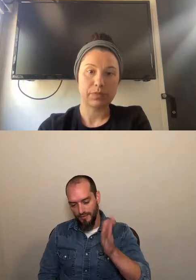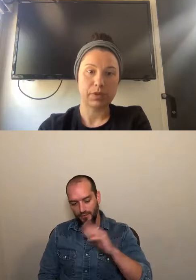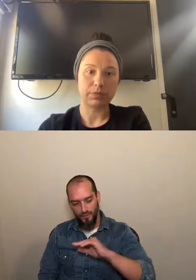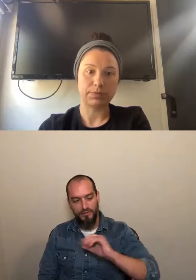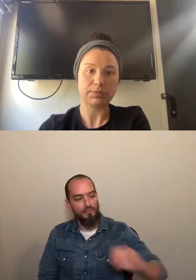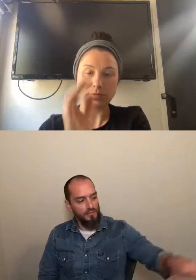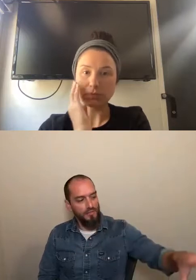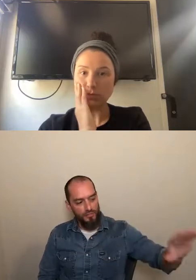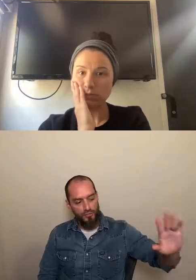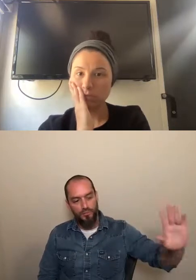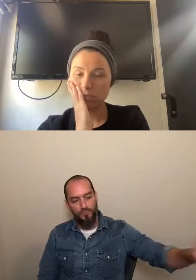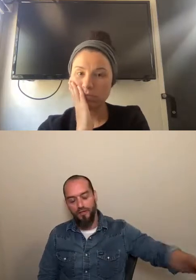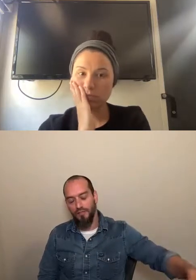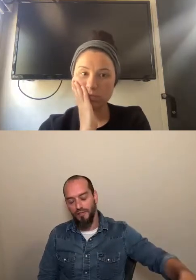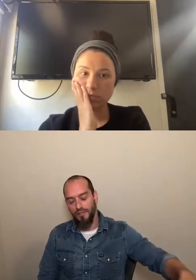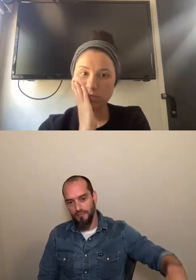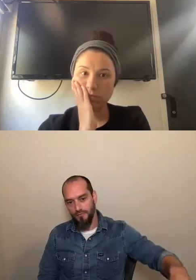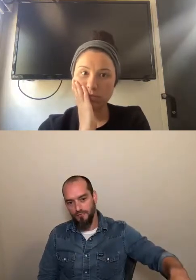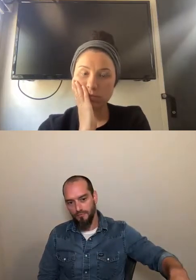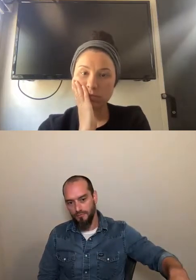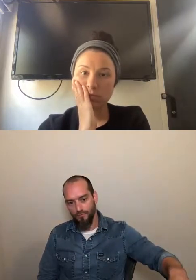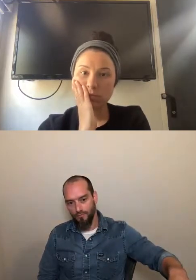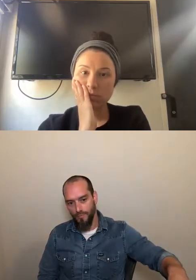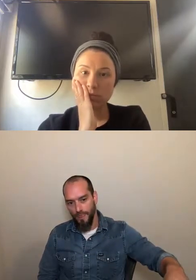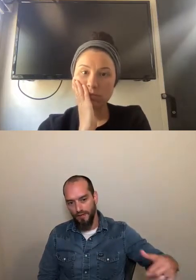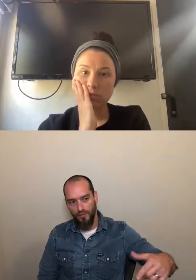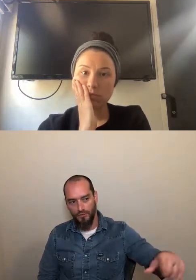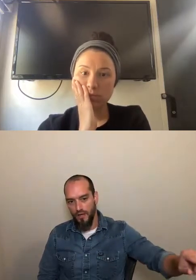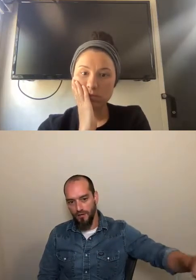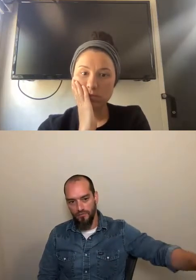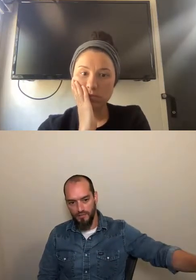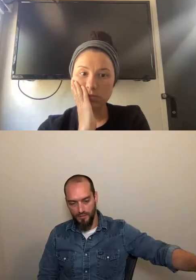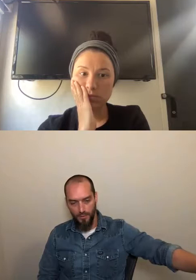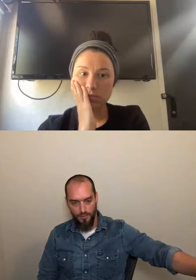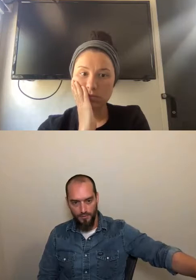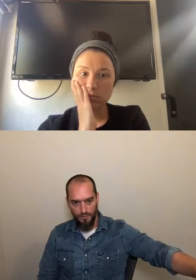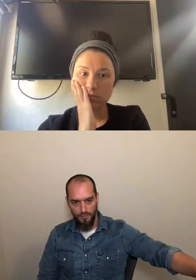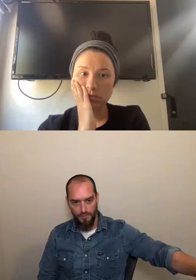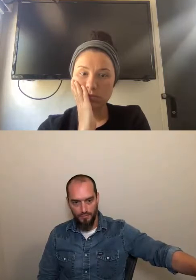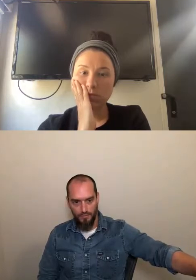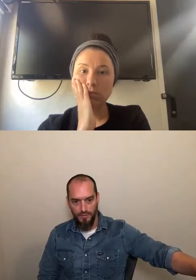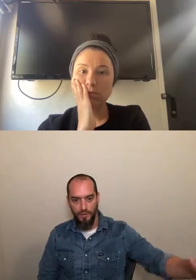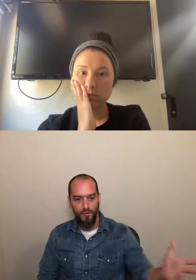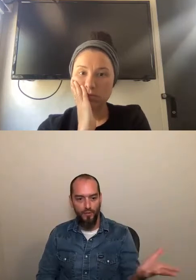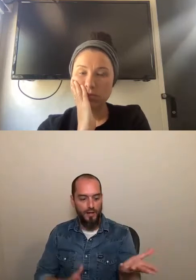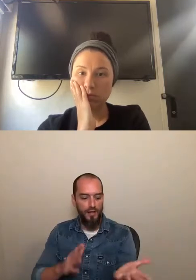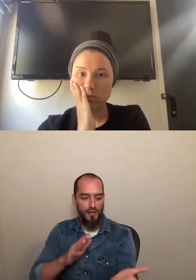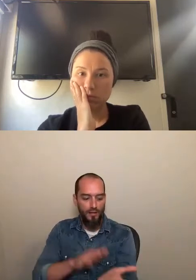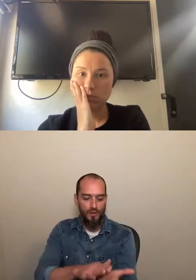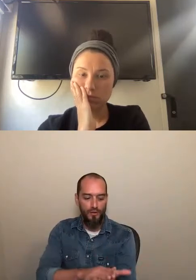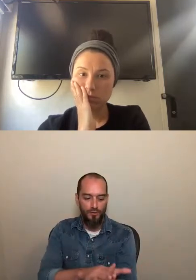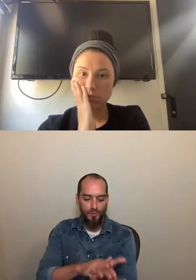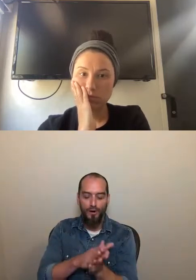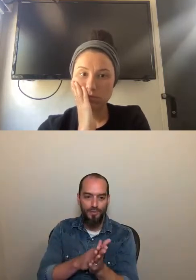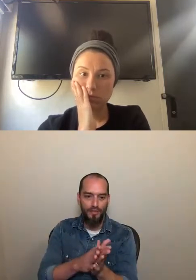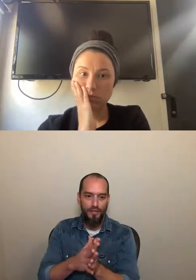Let's say the landlord, yeah, sure, you can break your lease. That landlord's not going to fix the apartment. Because by the way,